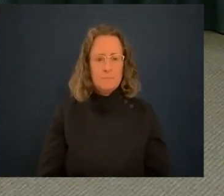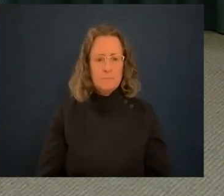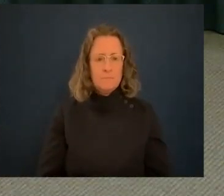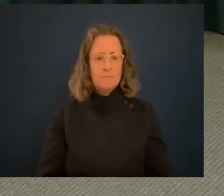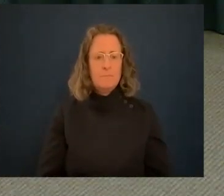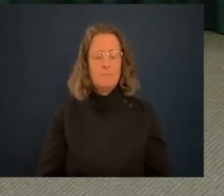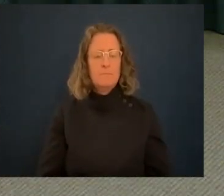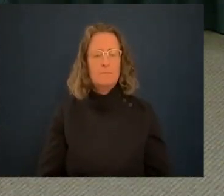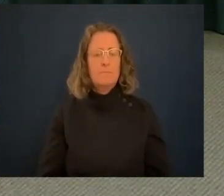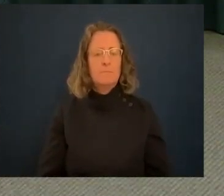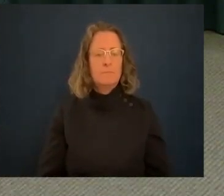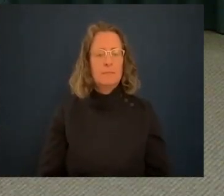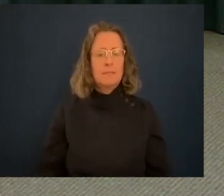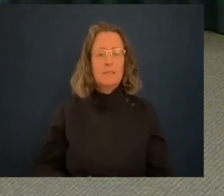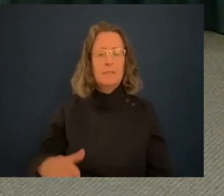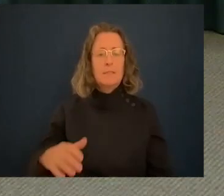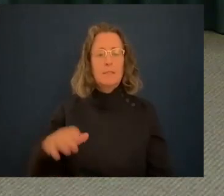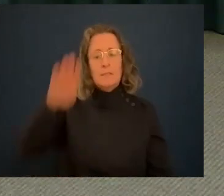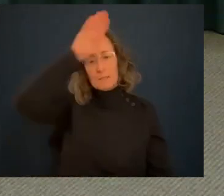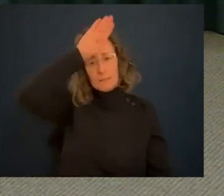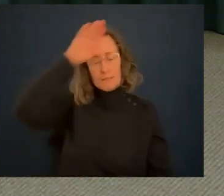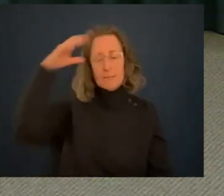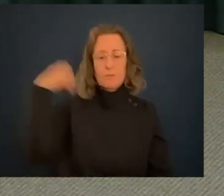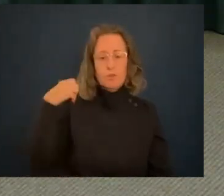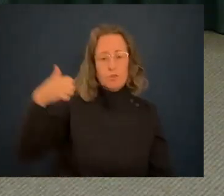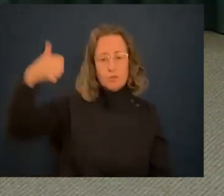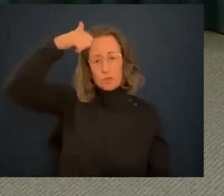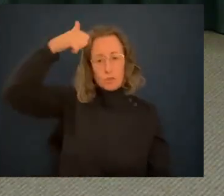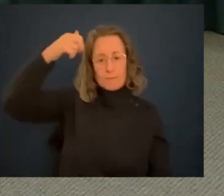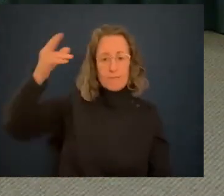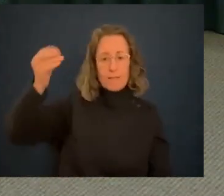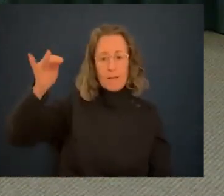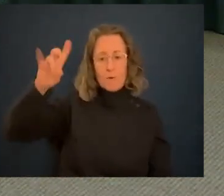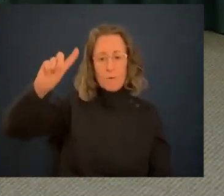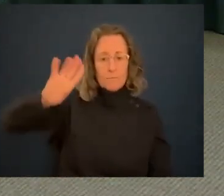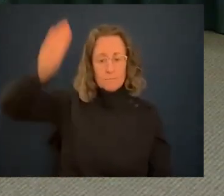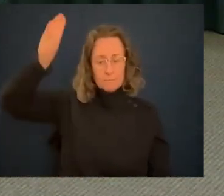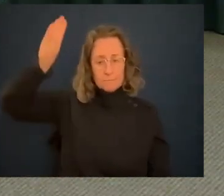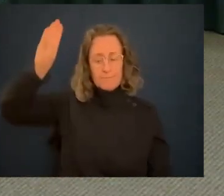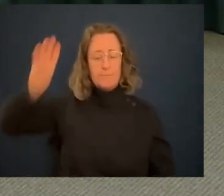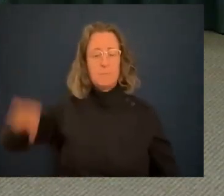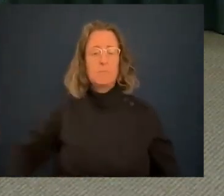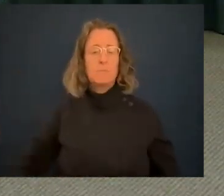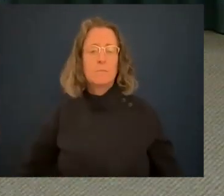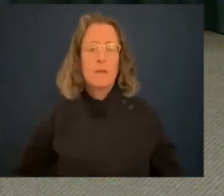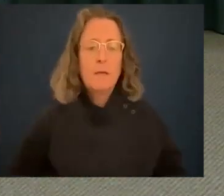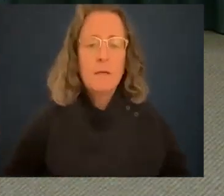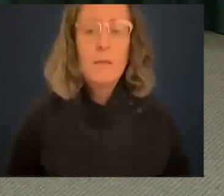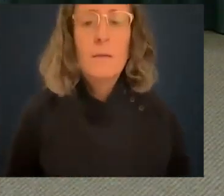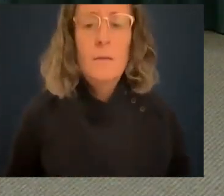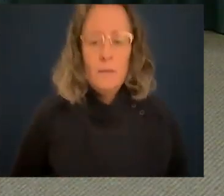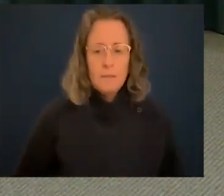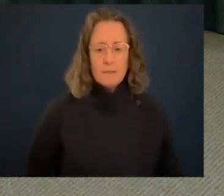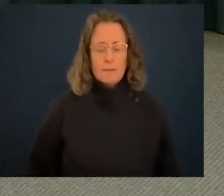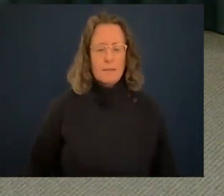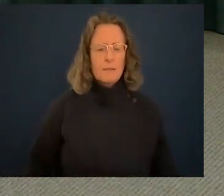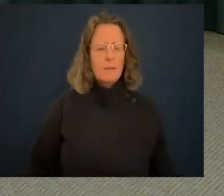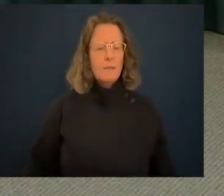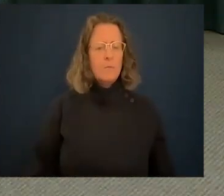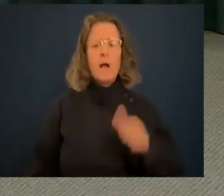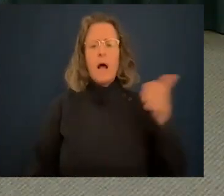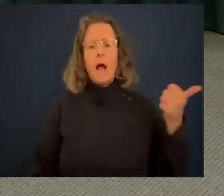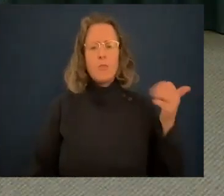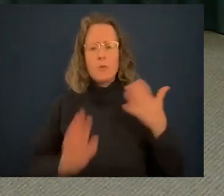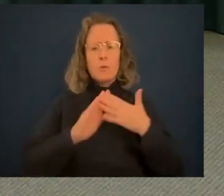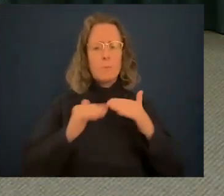Chief Howard hand raised in the public um I think Ashley had a member of public with her hand